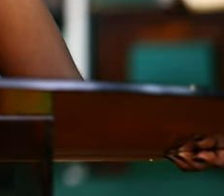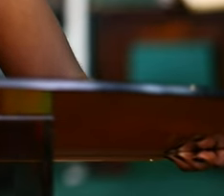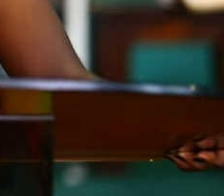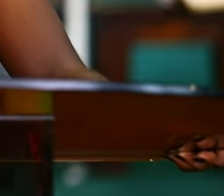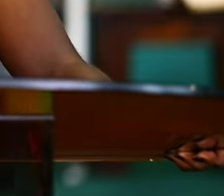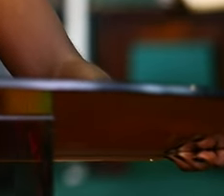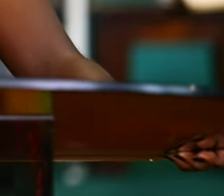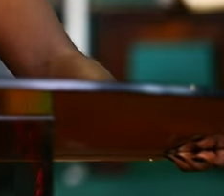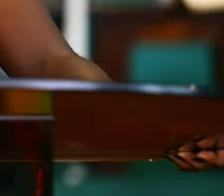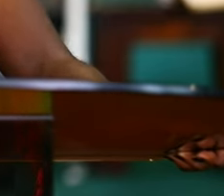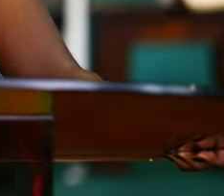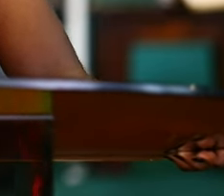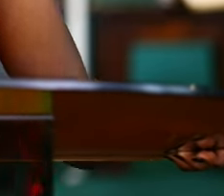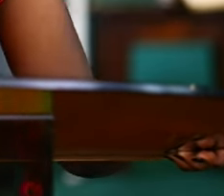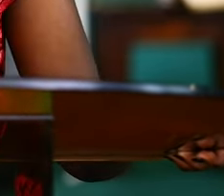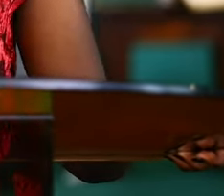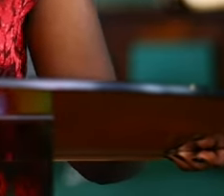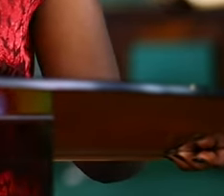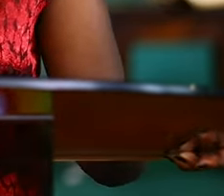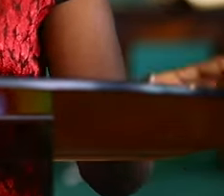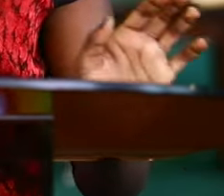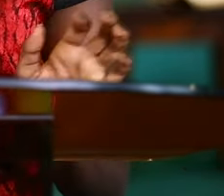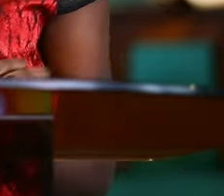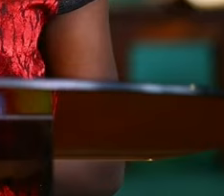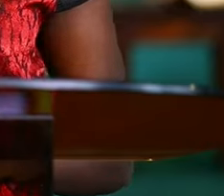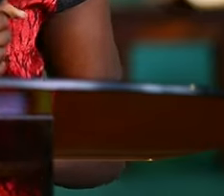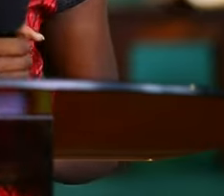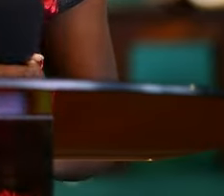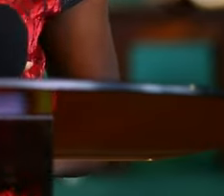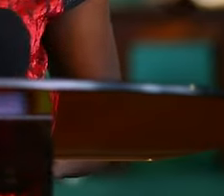able, he joins the deacon to preach at the bus station.